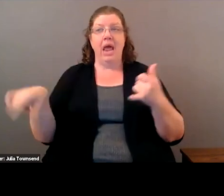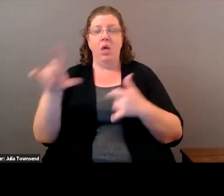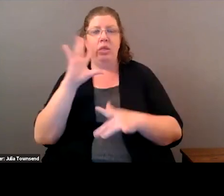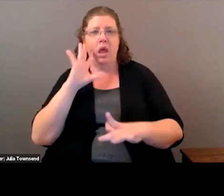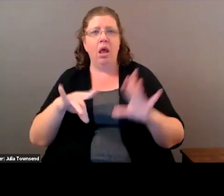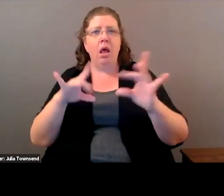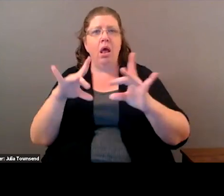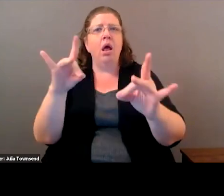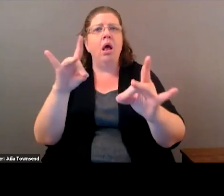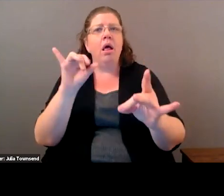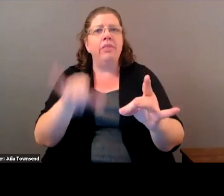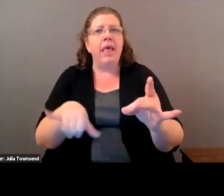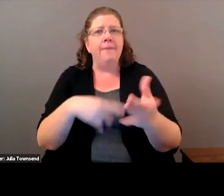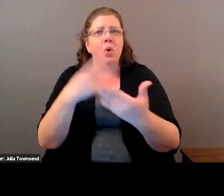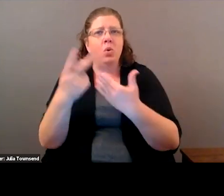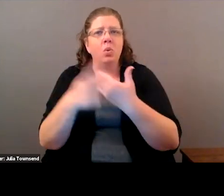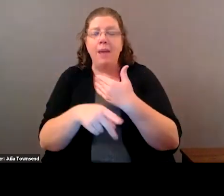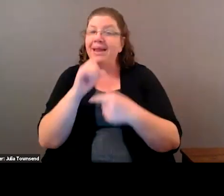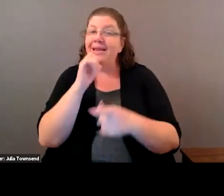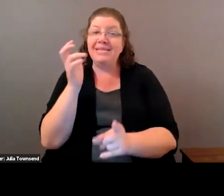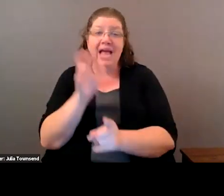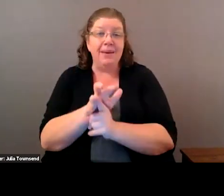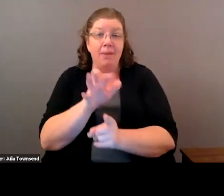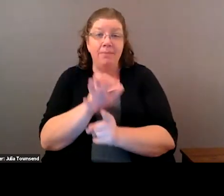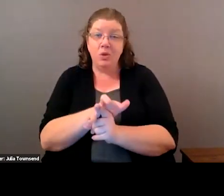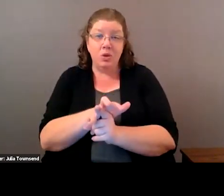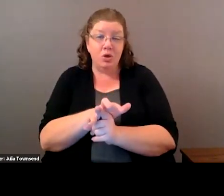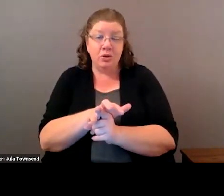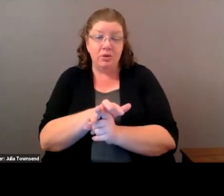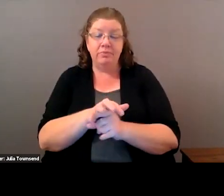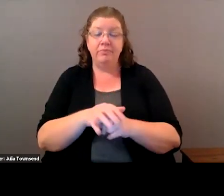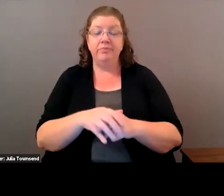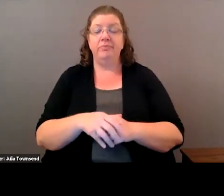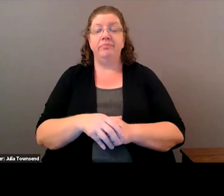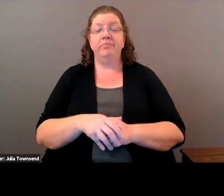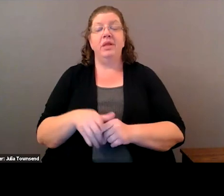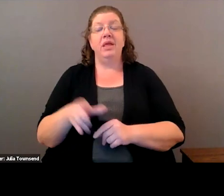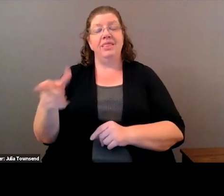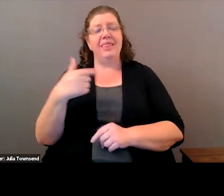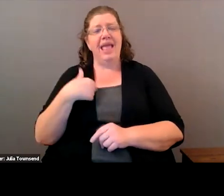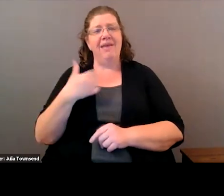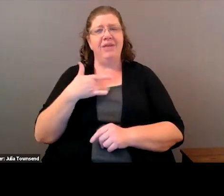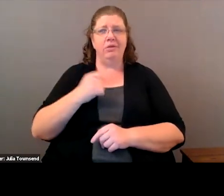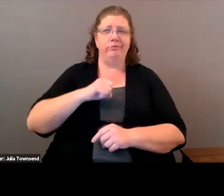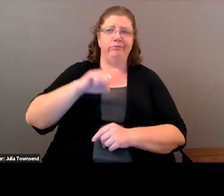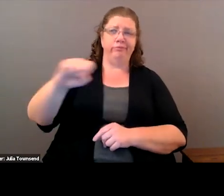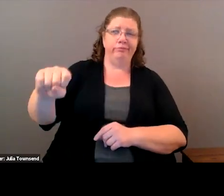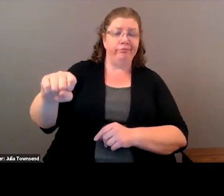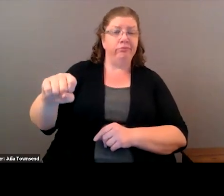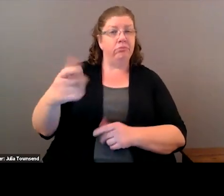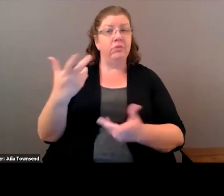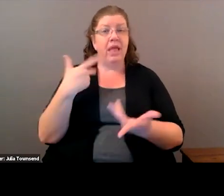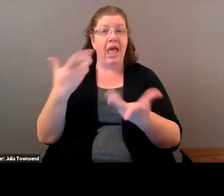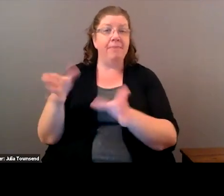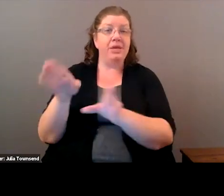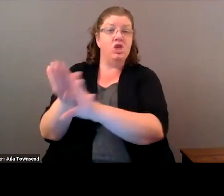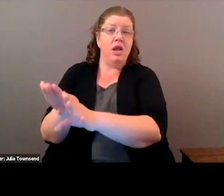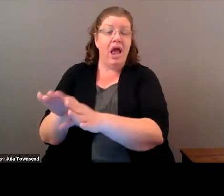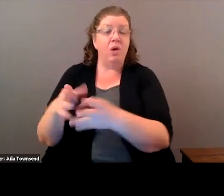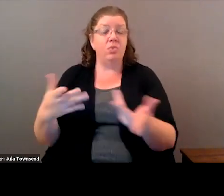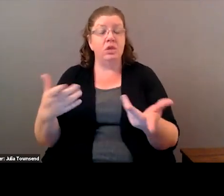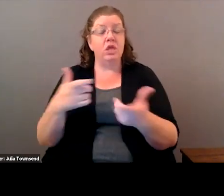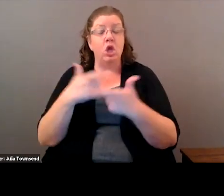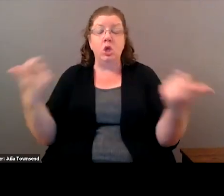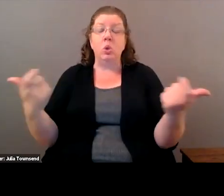about this, and it's not popular. With reason they feel shut out, they have been. There is a huge lack